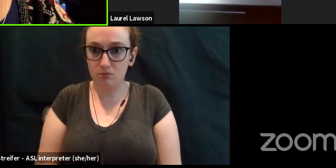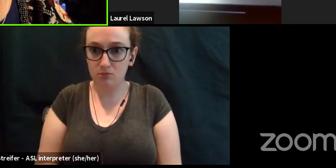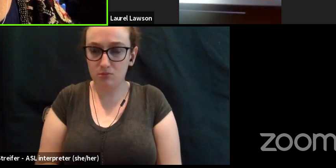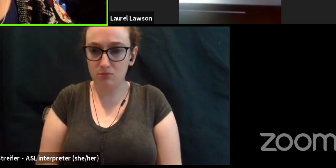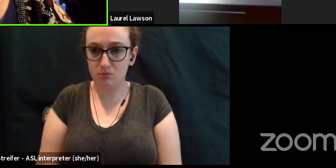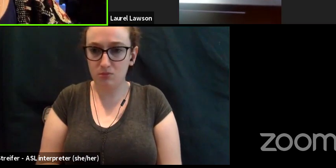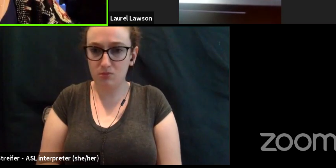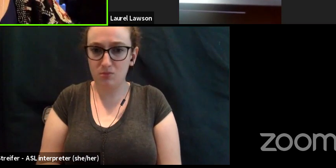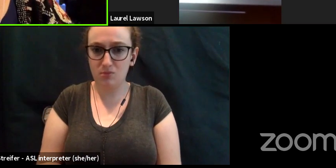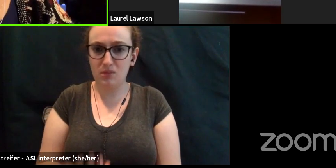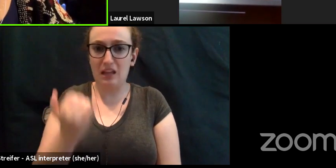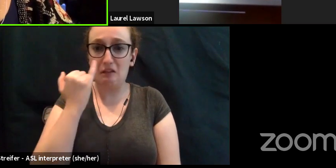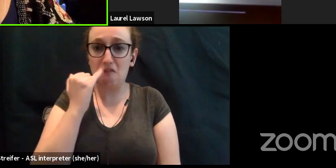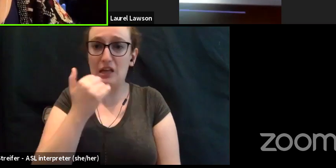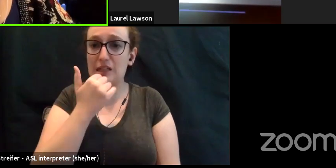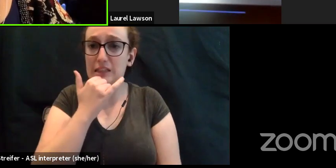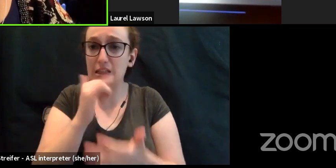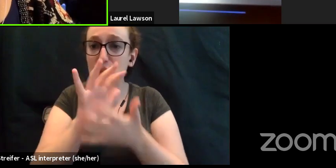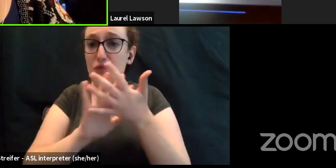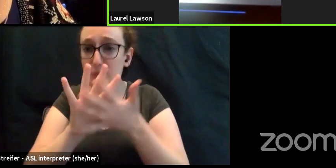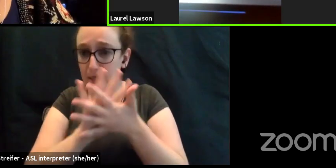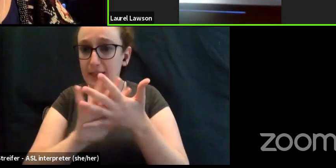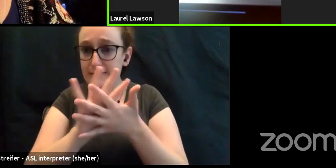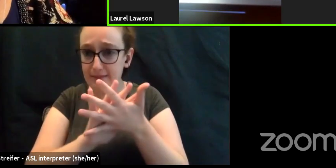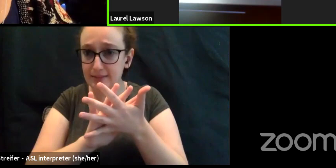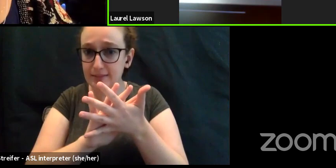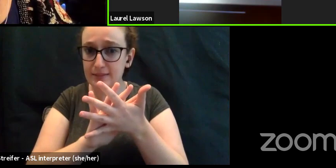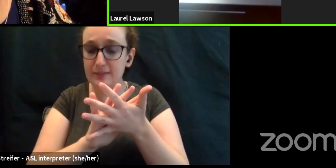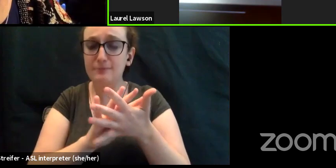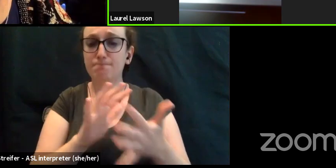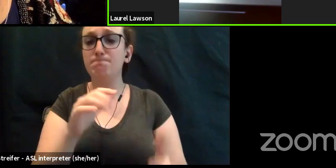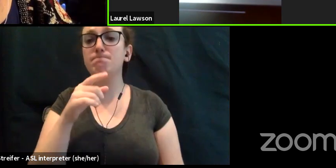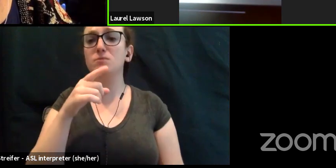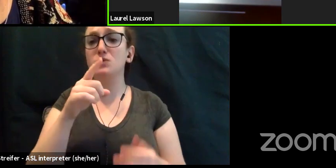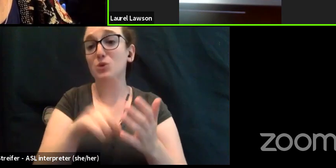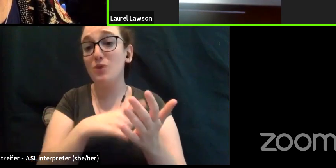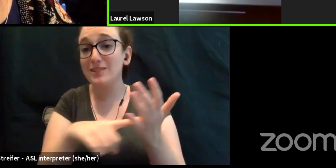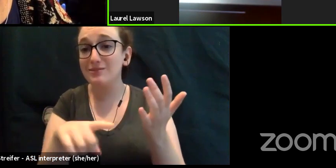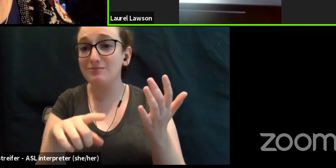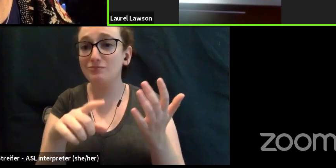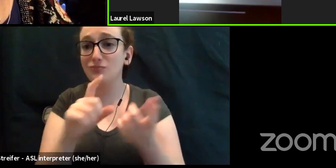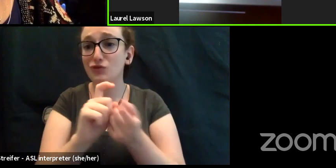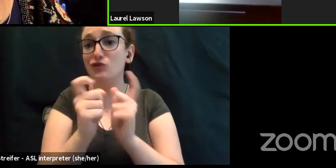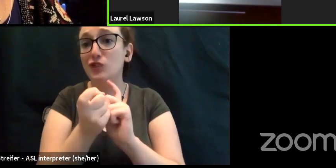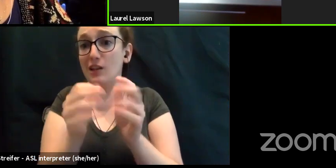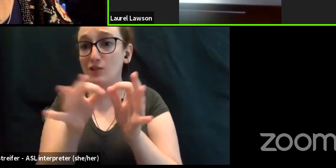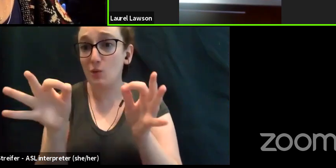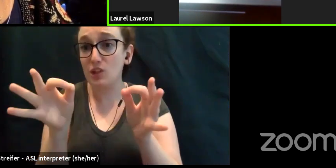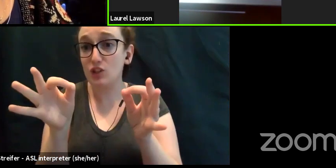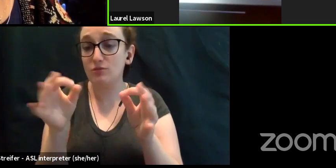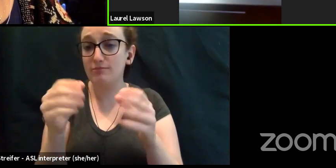using the euphemisms, or we correct it and we move on?